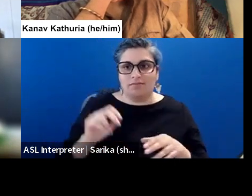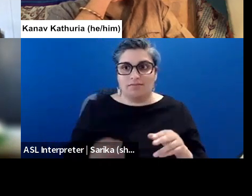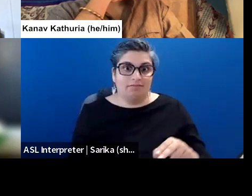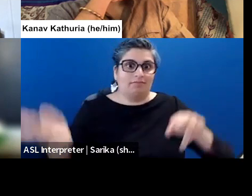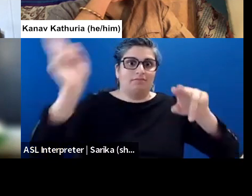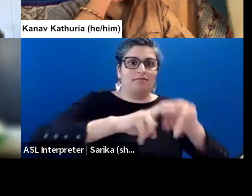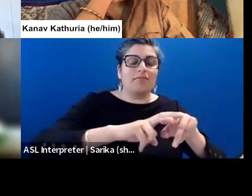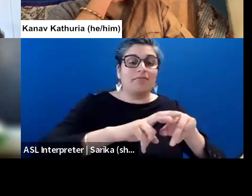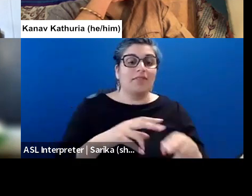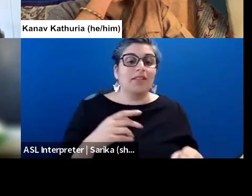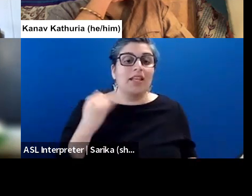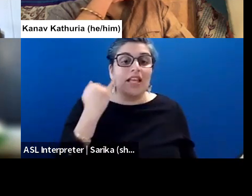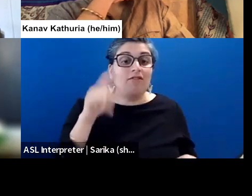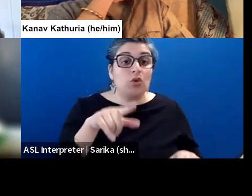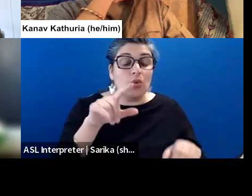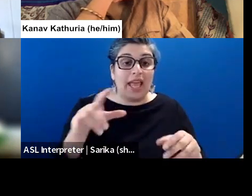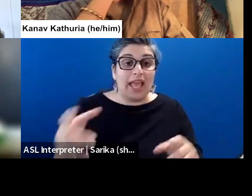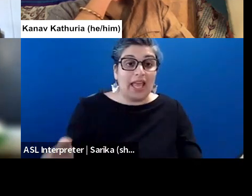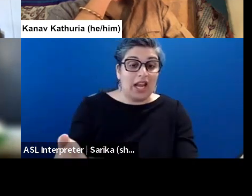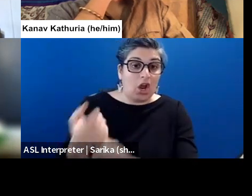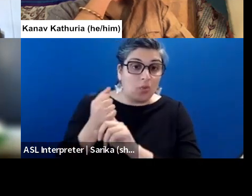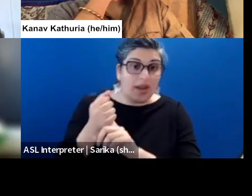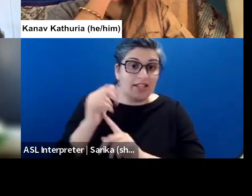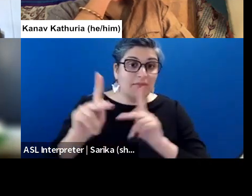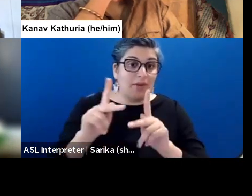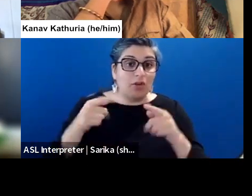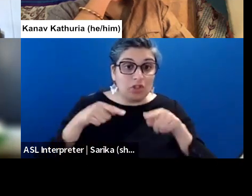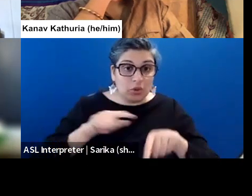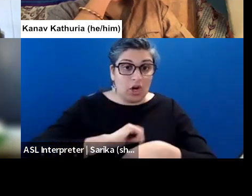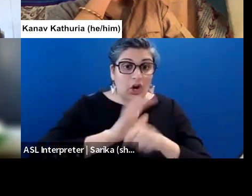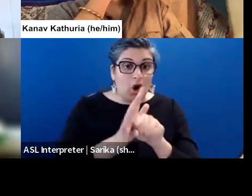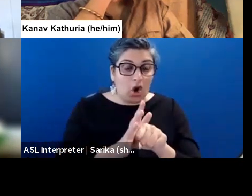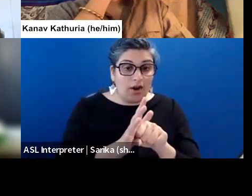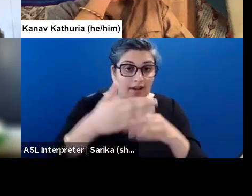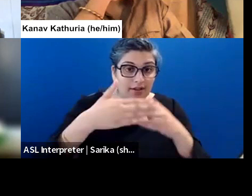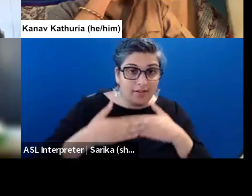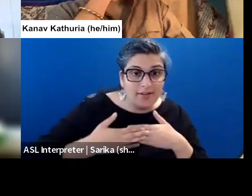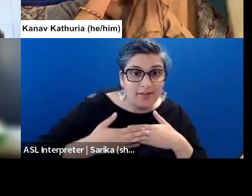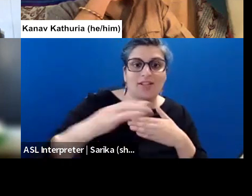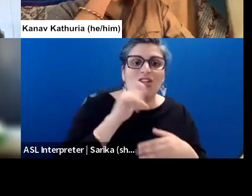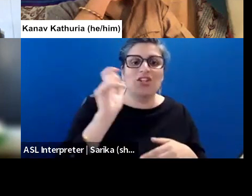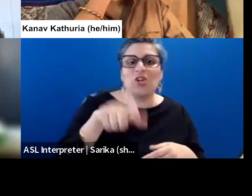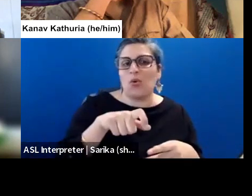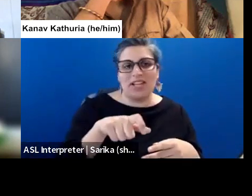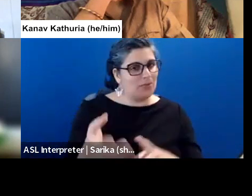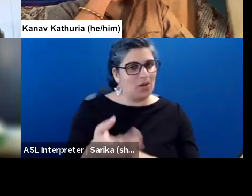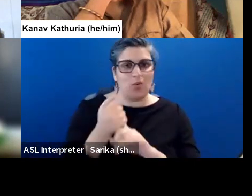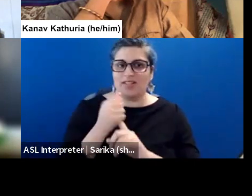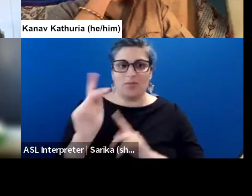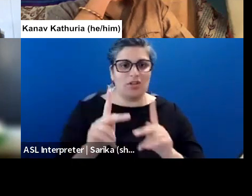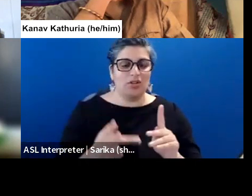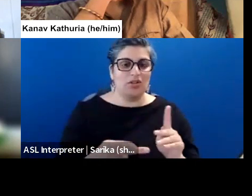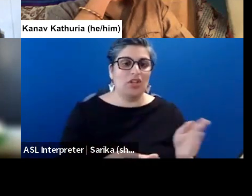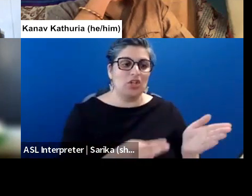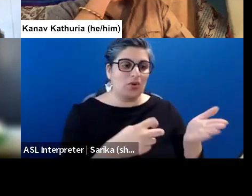fewer people during COVID, which they've been doing here in DC under cite and release, then going forward, you don't need to be arresting people. You can cite people and